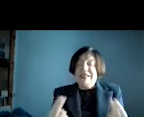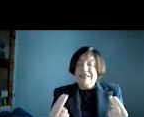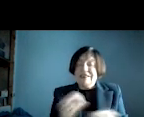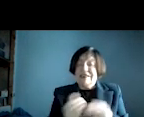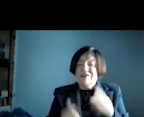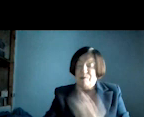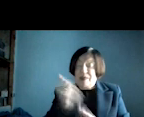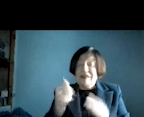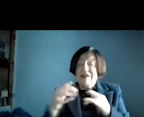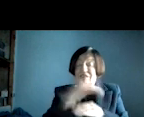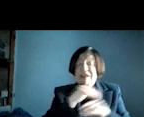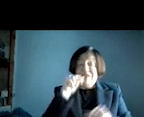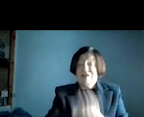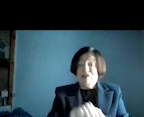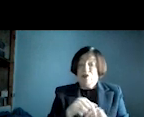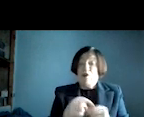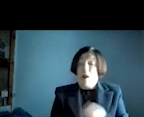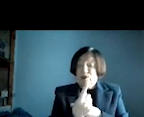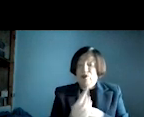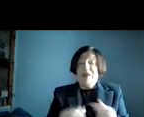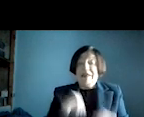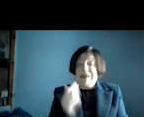environment. This is your opportunity. Next slide.